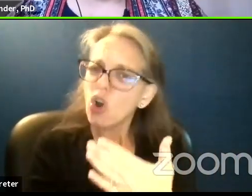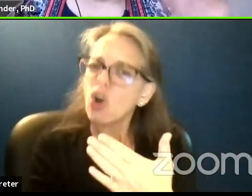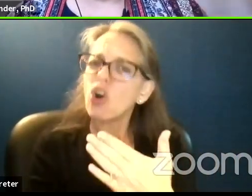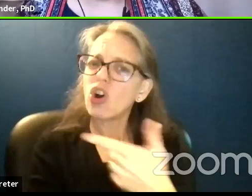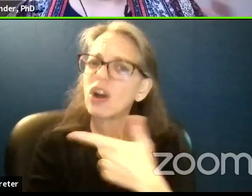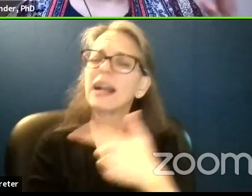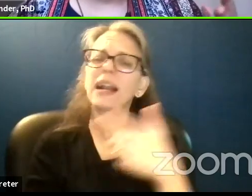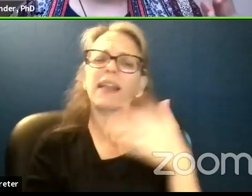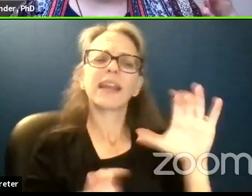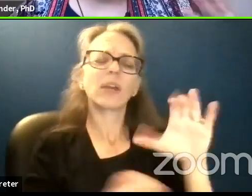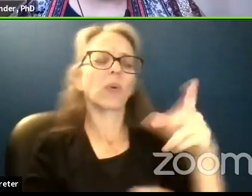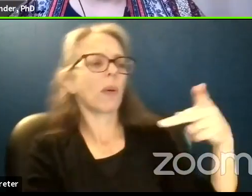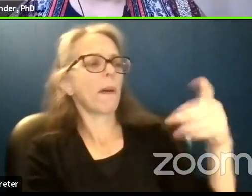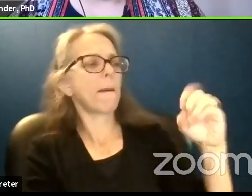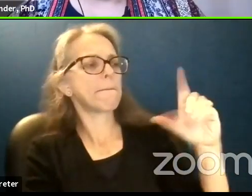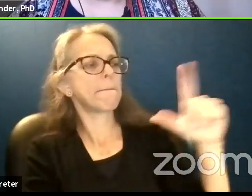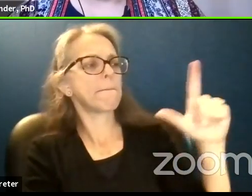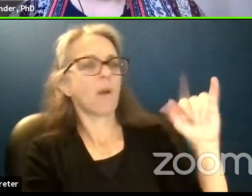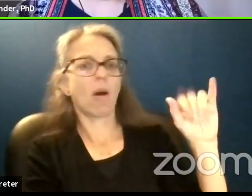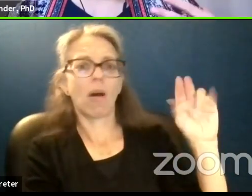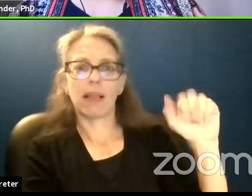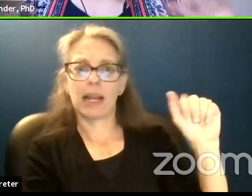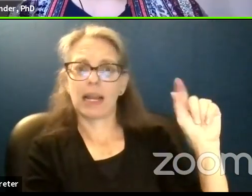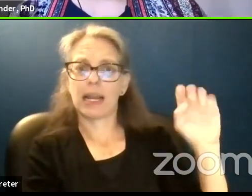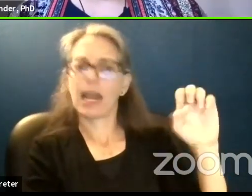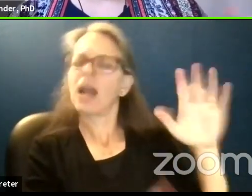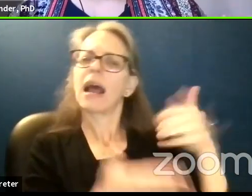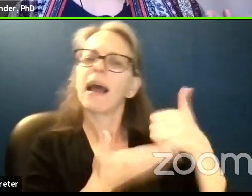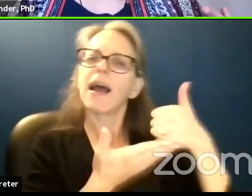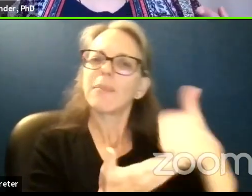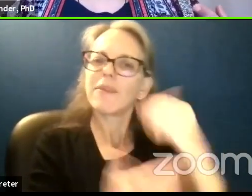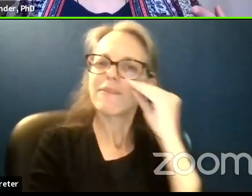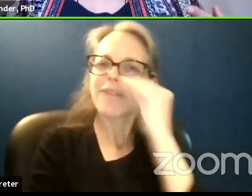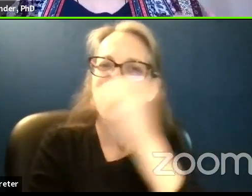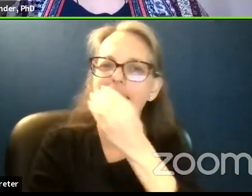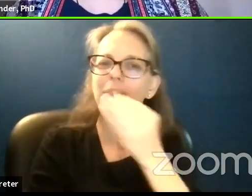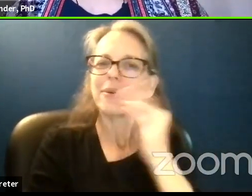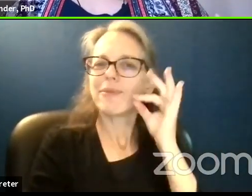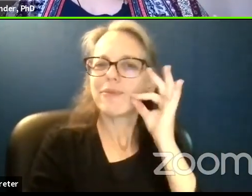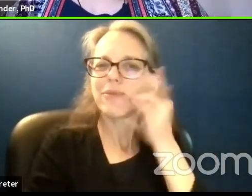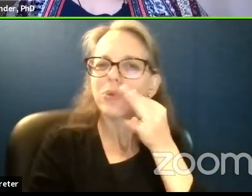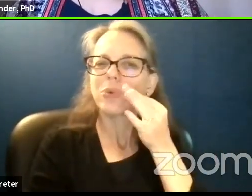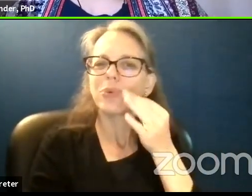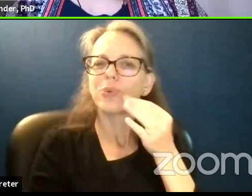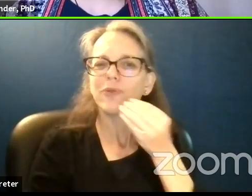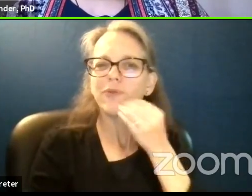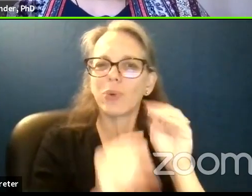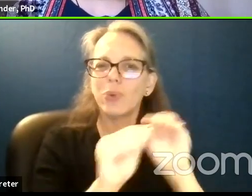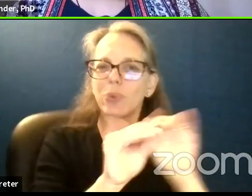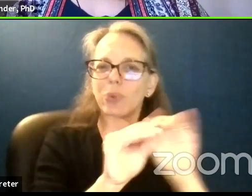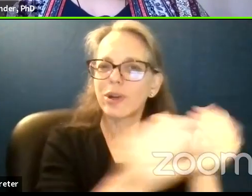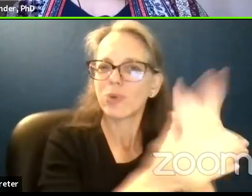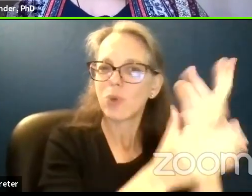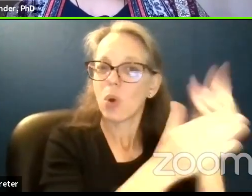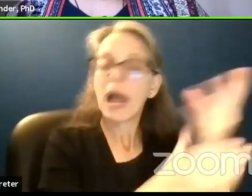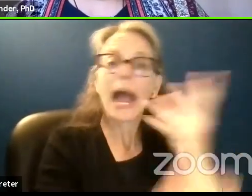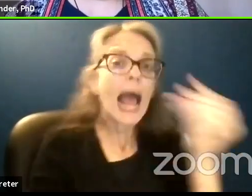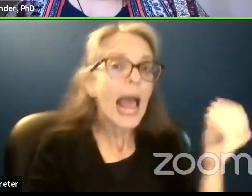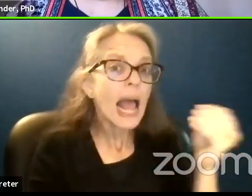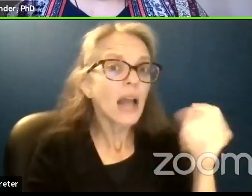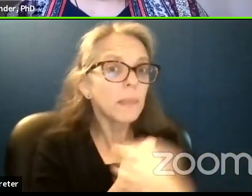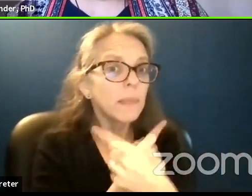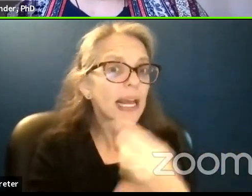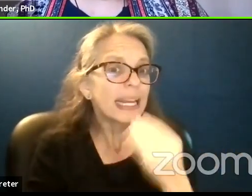can, help the flowers and help, fruits. Bats also eat mosquitoes. So bats